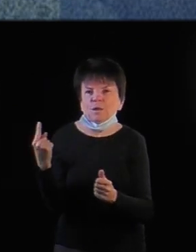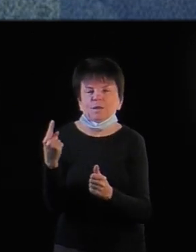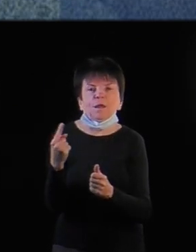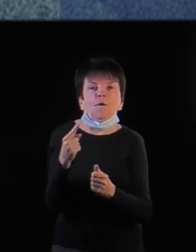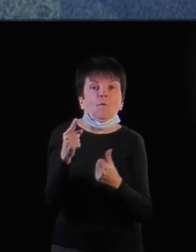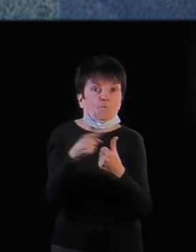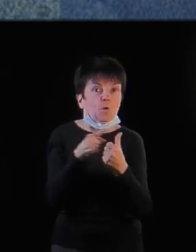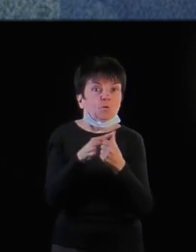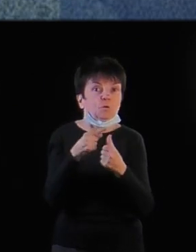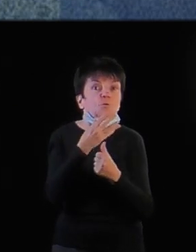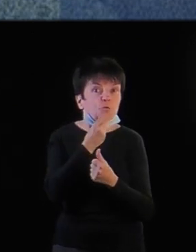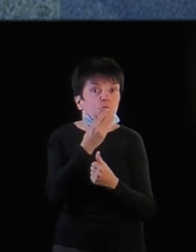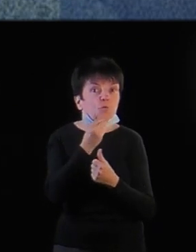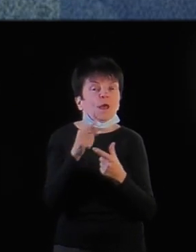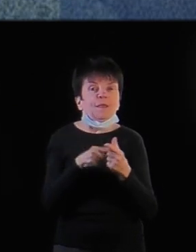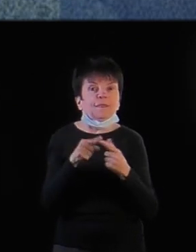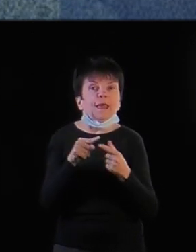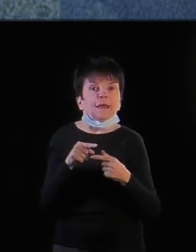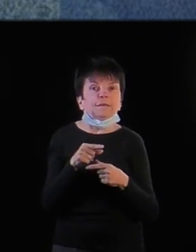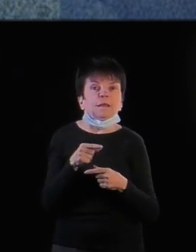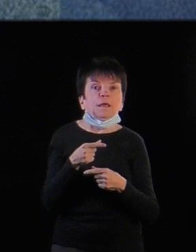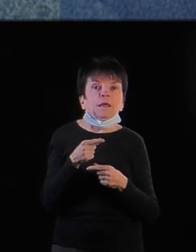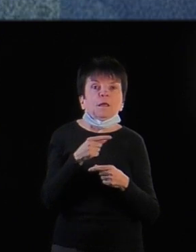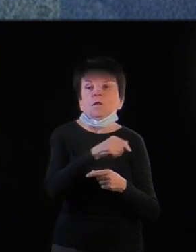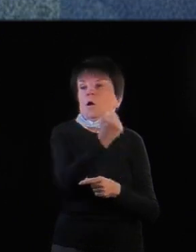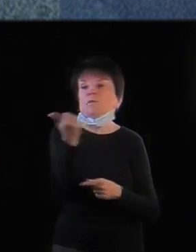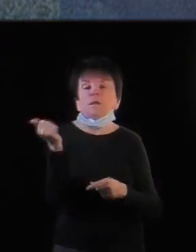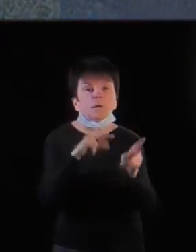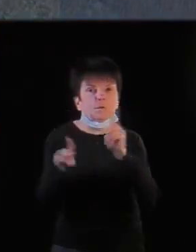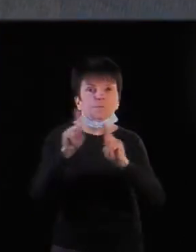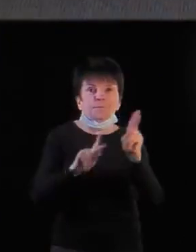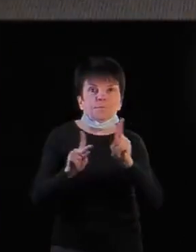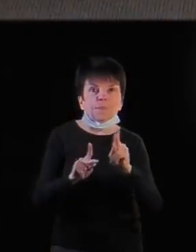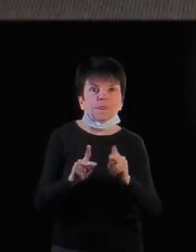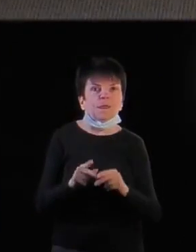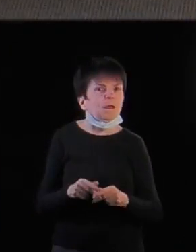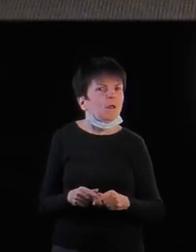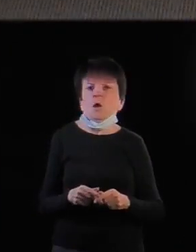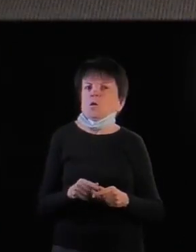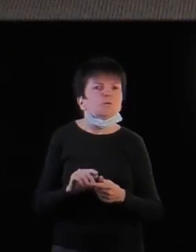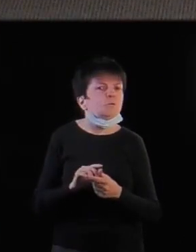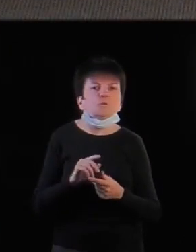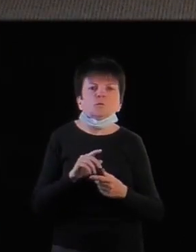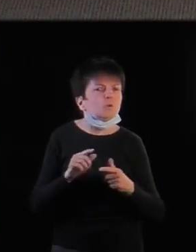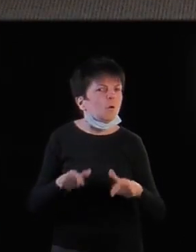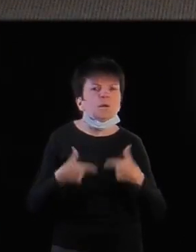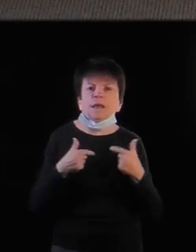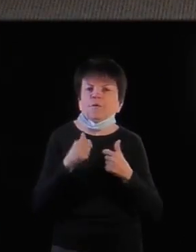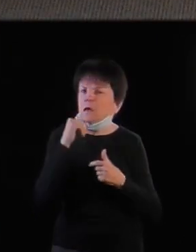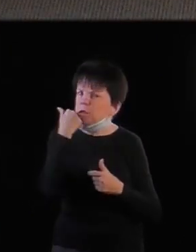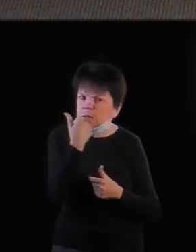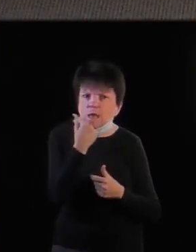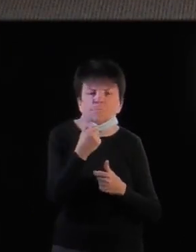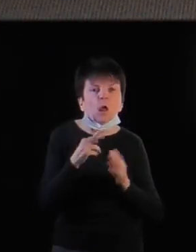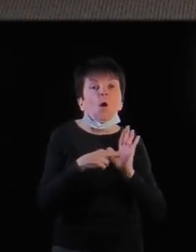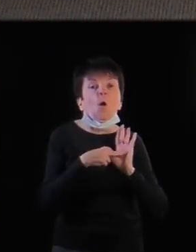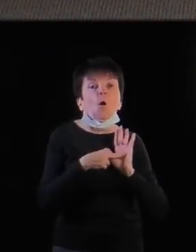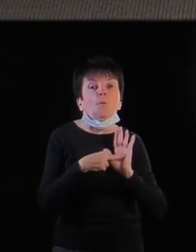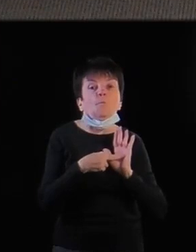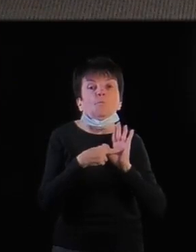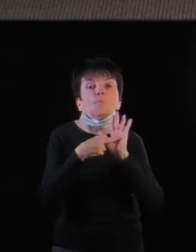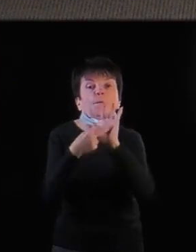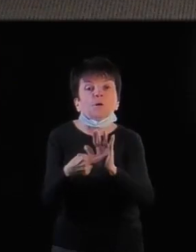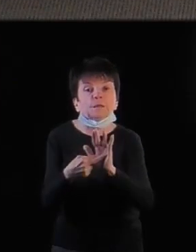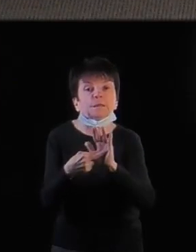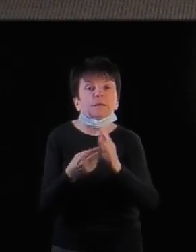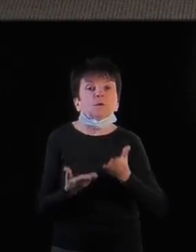to the Gentile." And so let's not be ashamed. Let's not be ashamed. Let's present Jesus well. Let's present him in such a